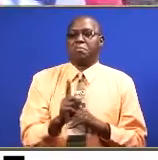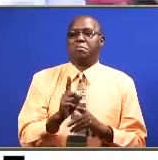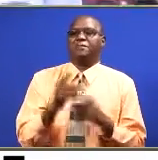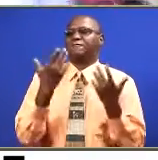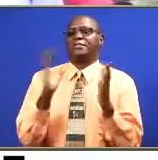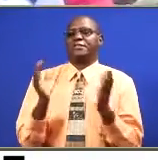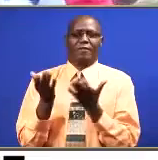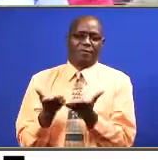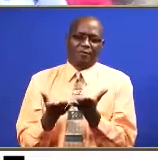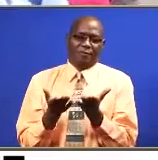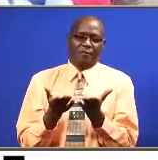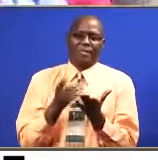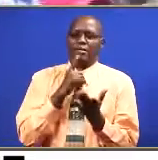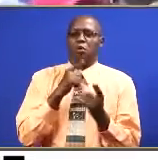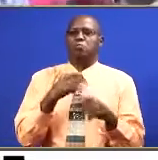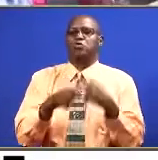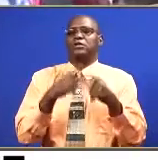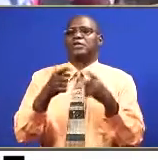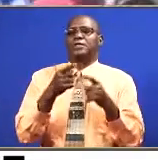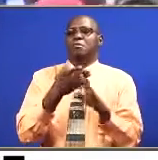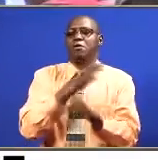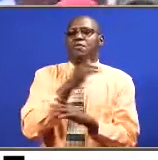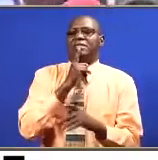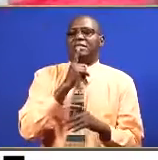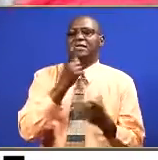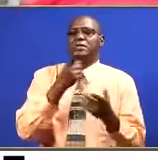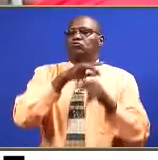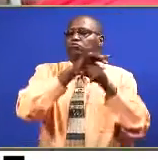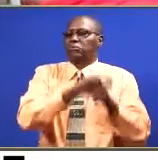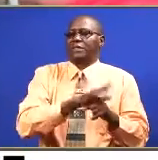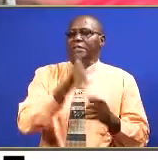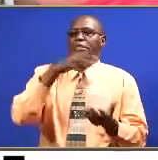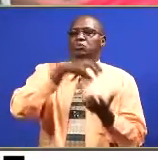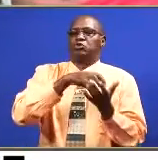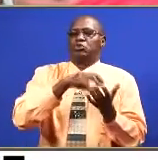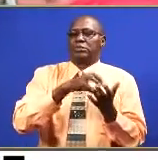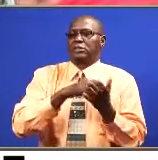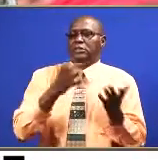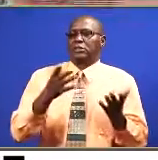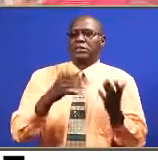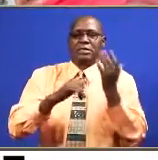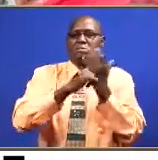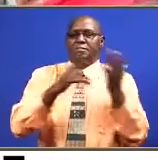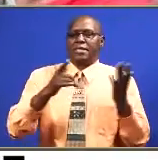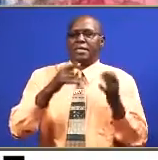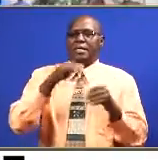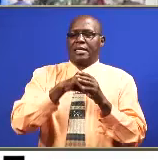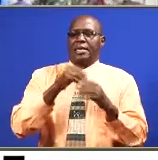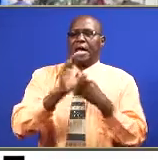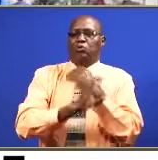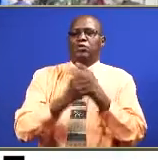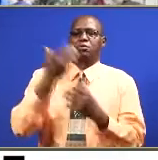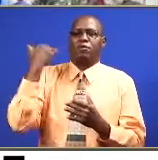termed the process demeaning to his stature given the positions he has formerly occupied in the country before.